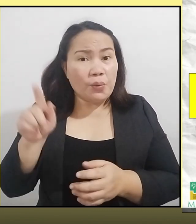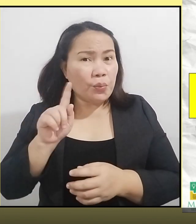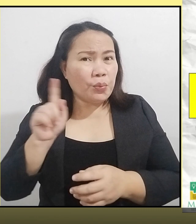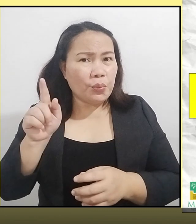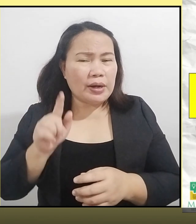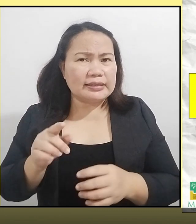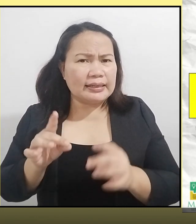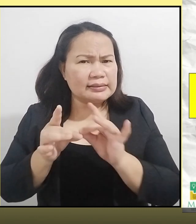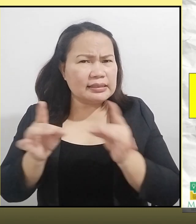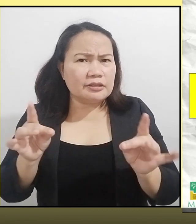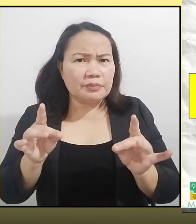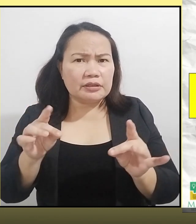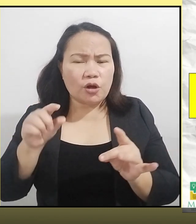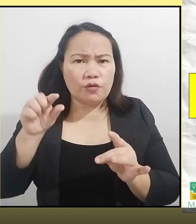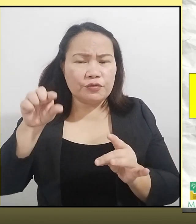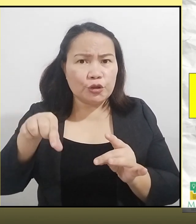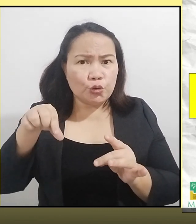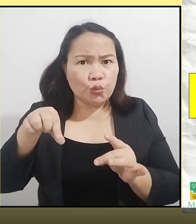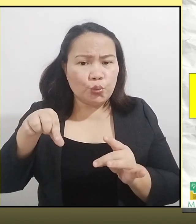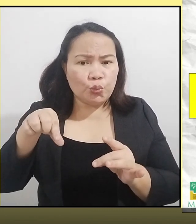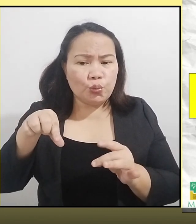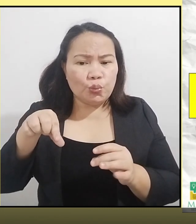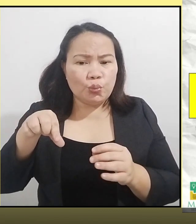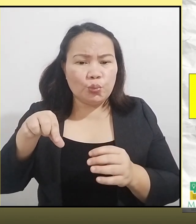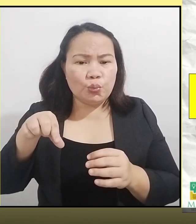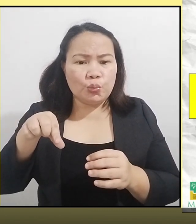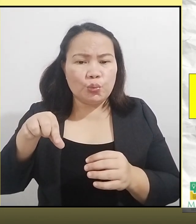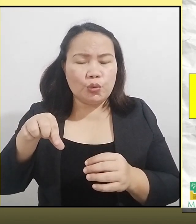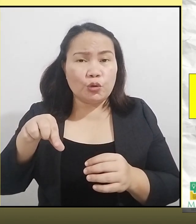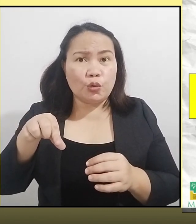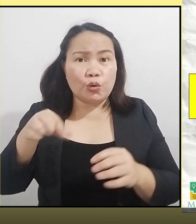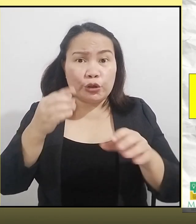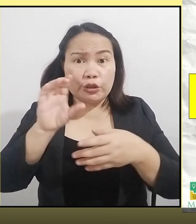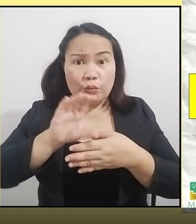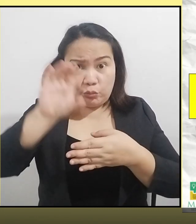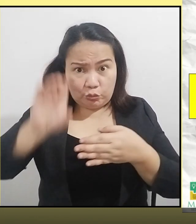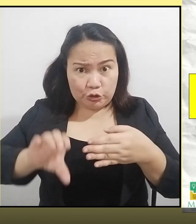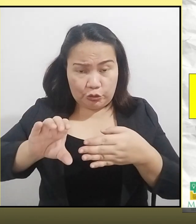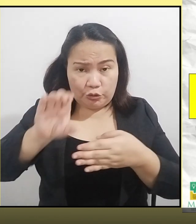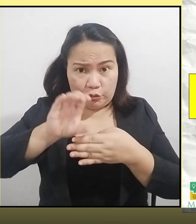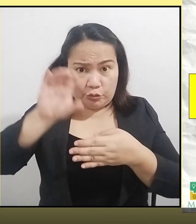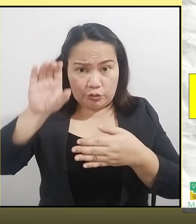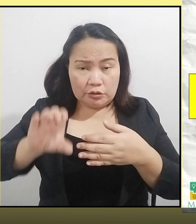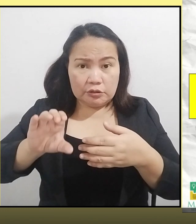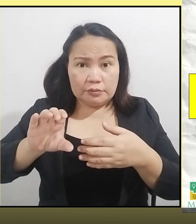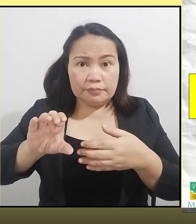Okay? Ano yung value ng Q natin? Or ito yung ating conclusion. Ang